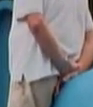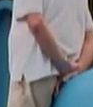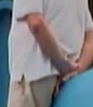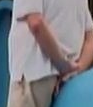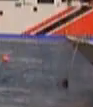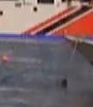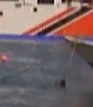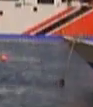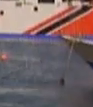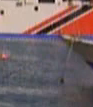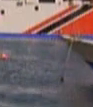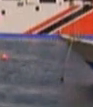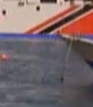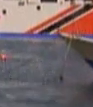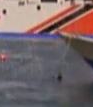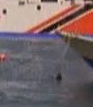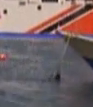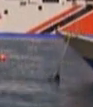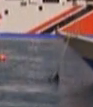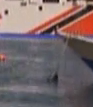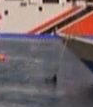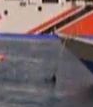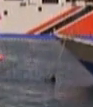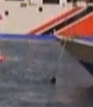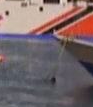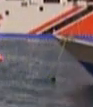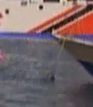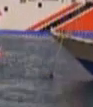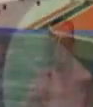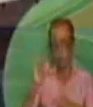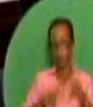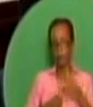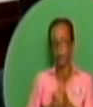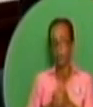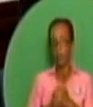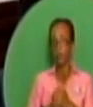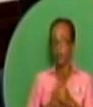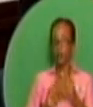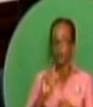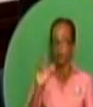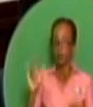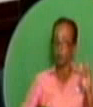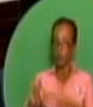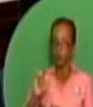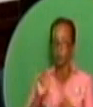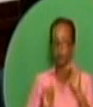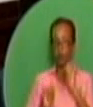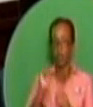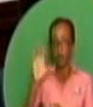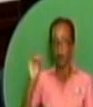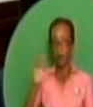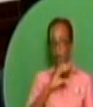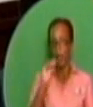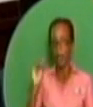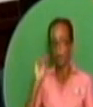in Trinidad and Tobago, but lament that the sector has grossly underperformed. That was the assertion made by Minister of Finance,